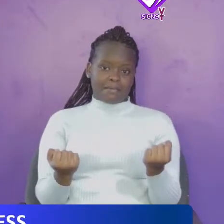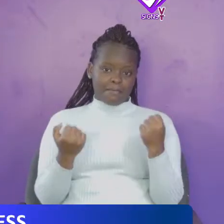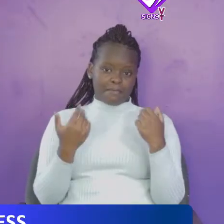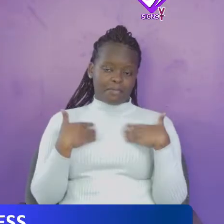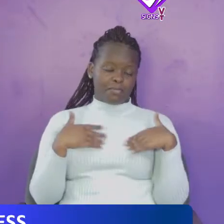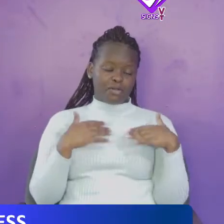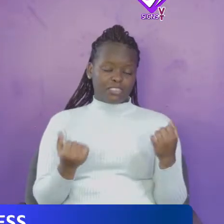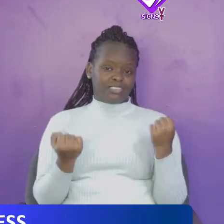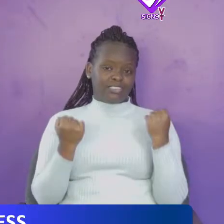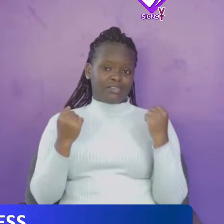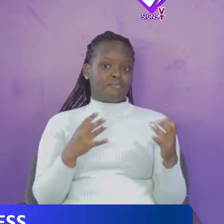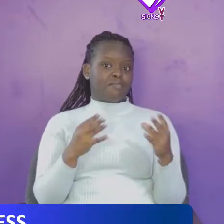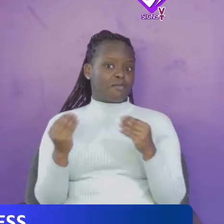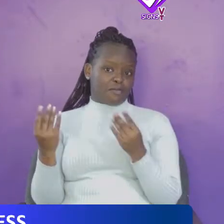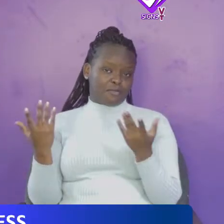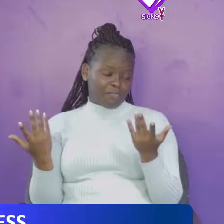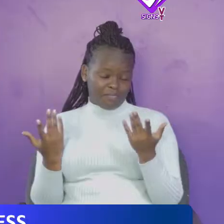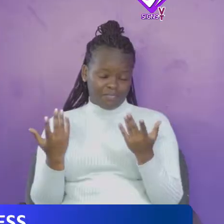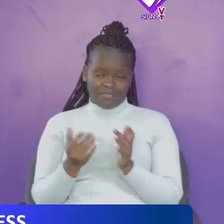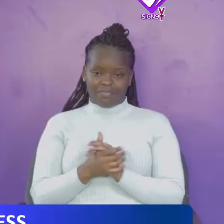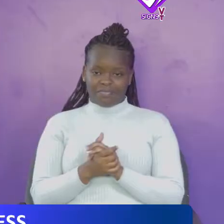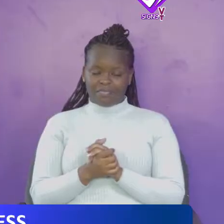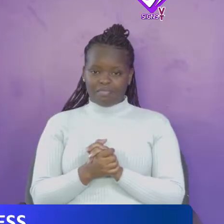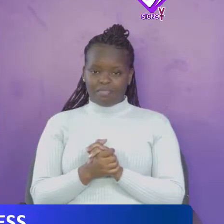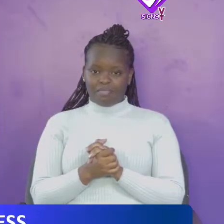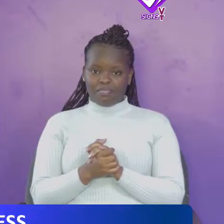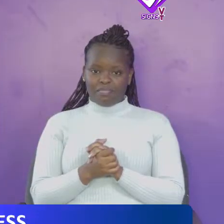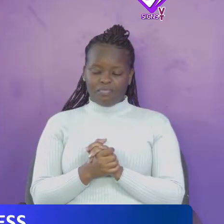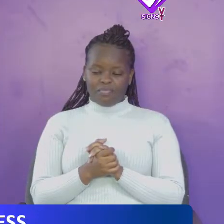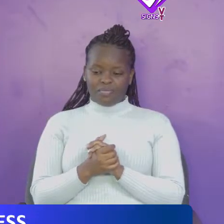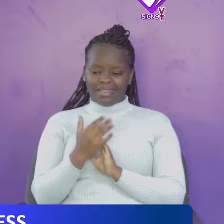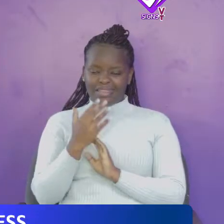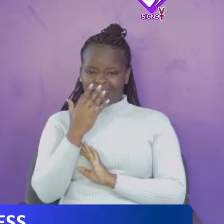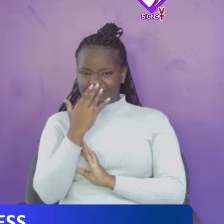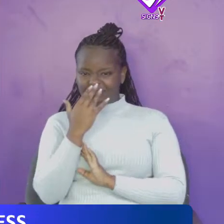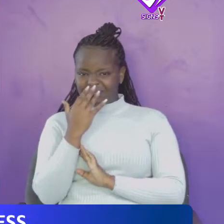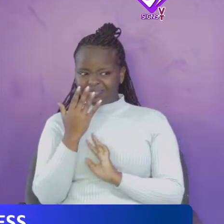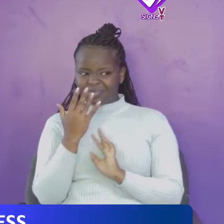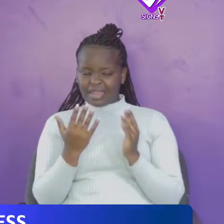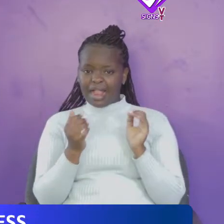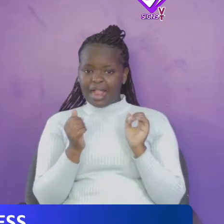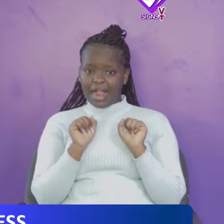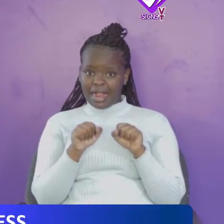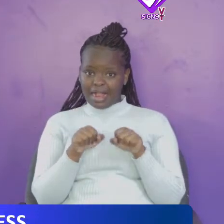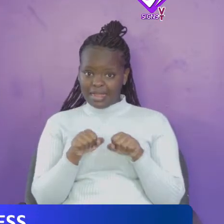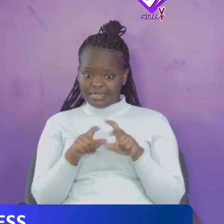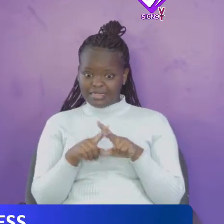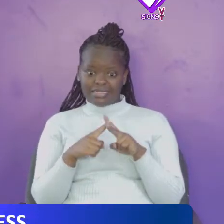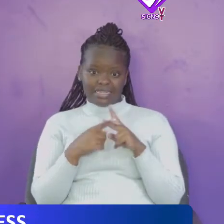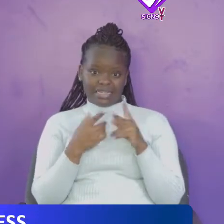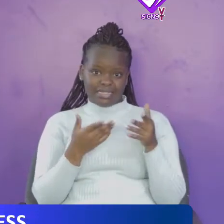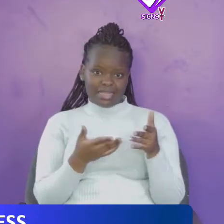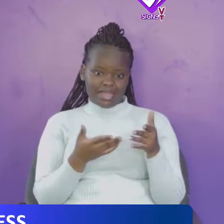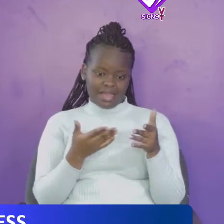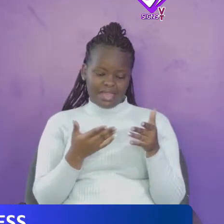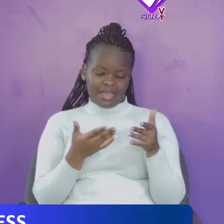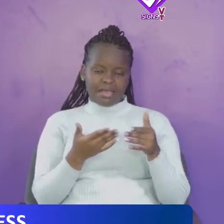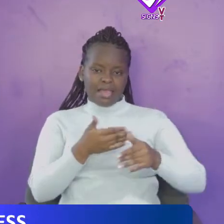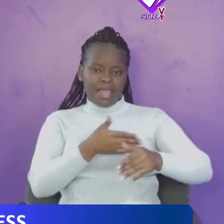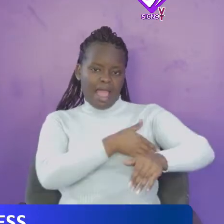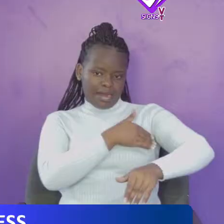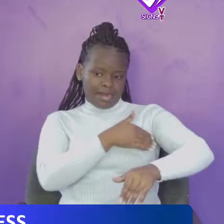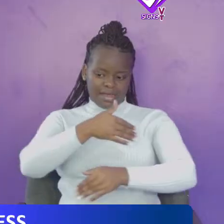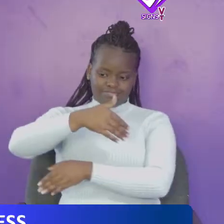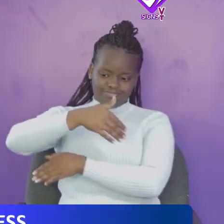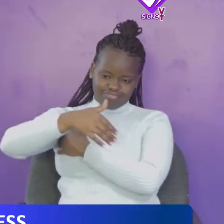In the areas where now the odor may emanate, Yeah. mostly we are looking at the underarms and the